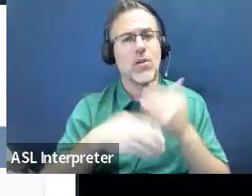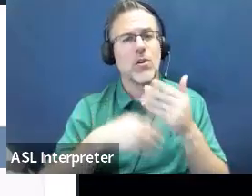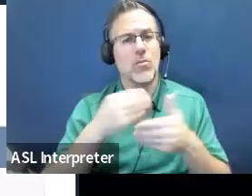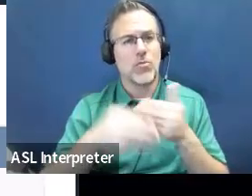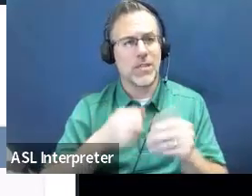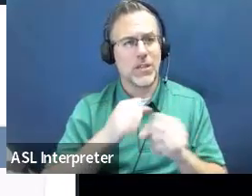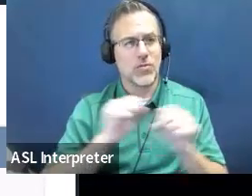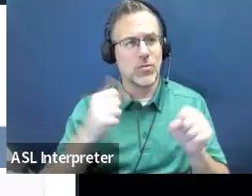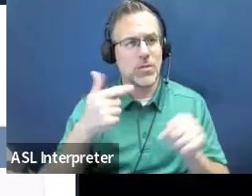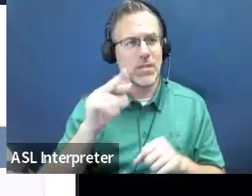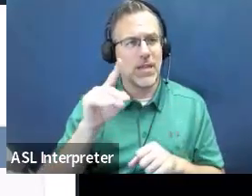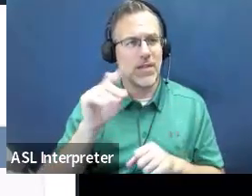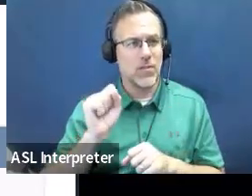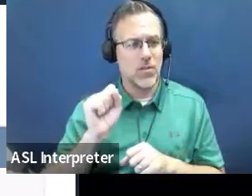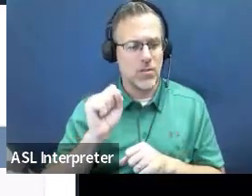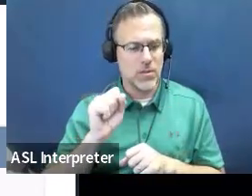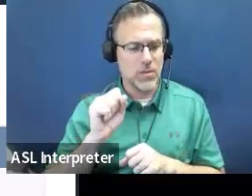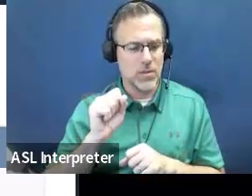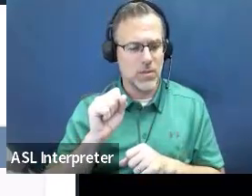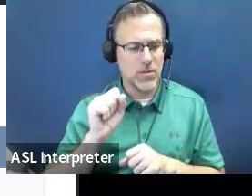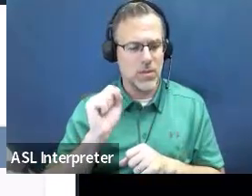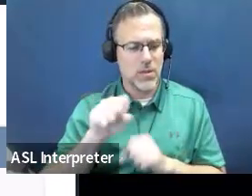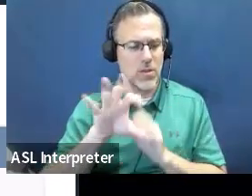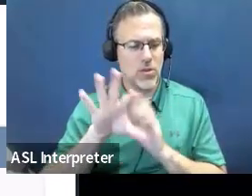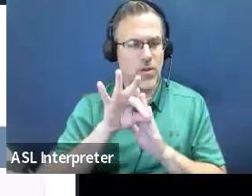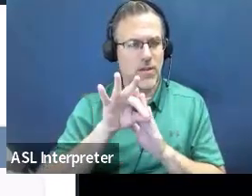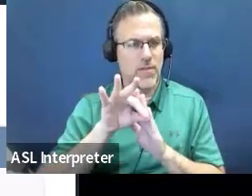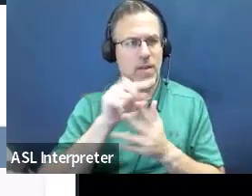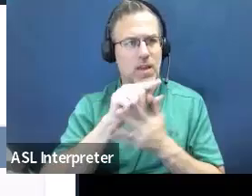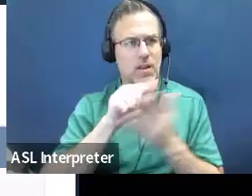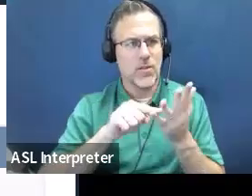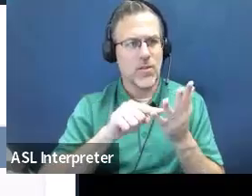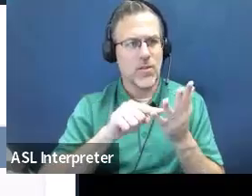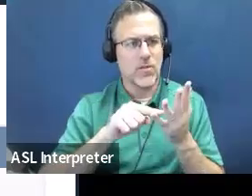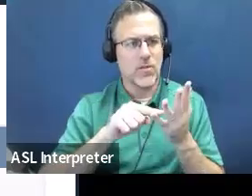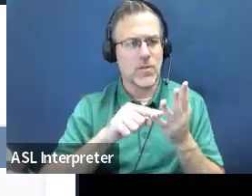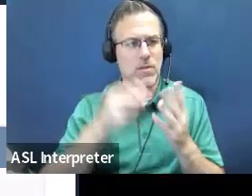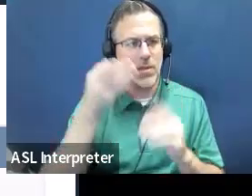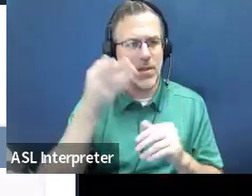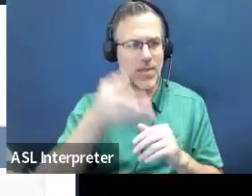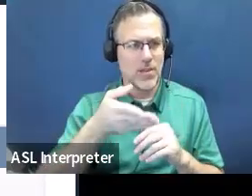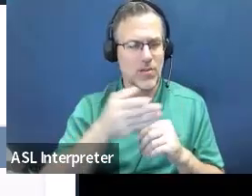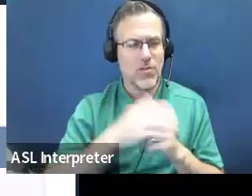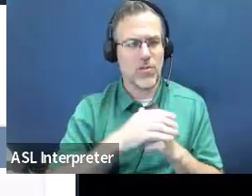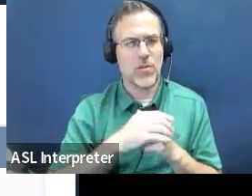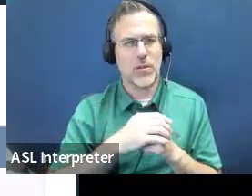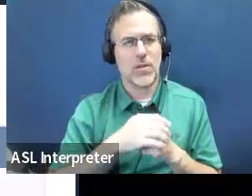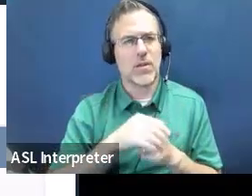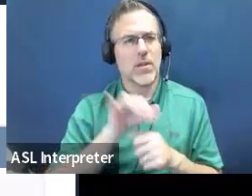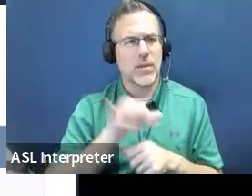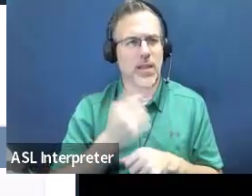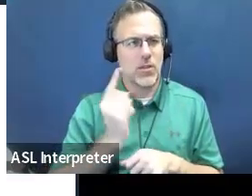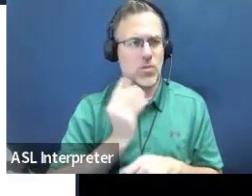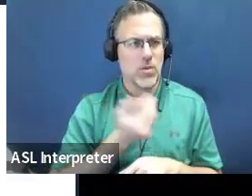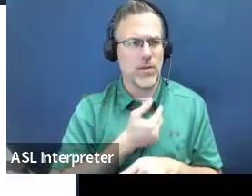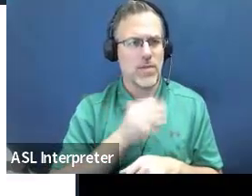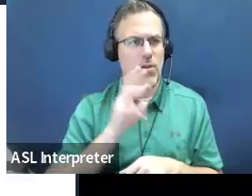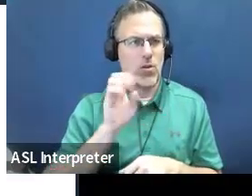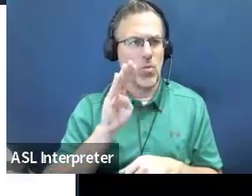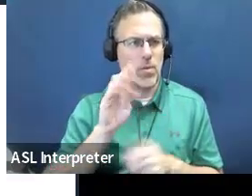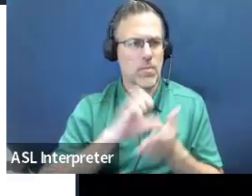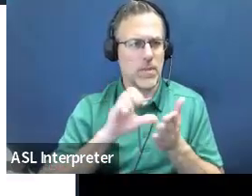safeguards, if you want to know where those are. You can find all those links at this link here, which is one of our web